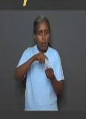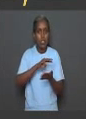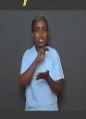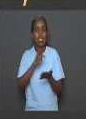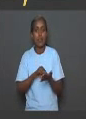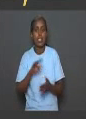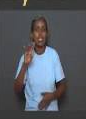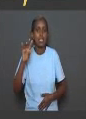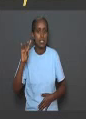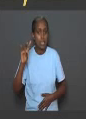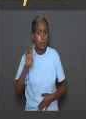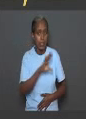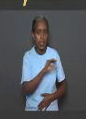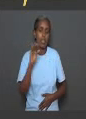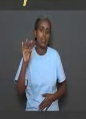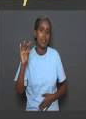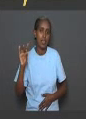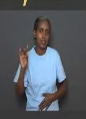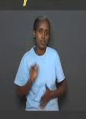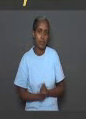are 7 and 8.